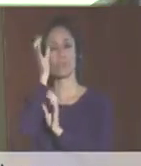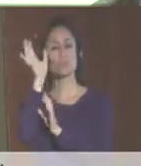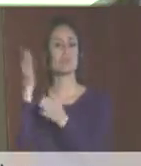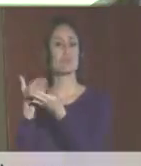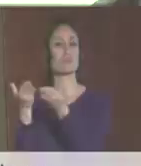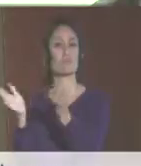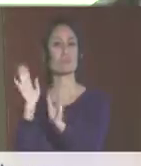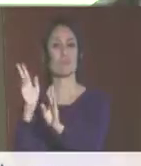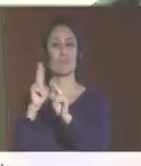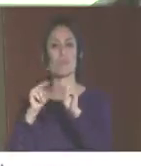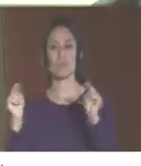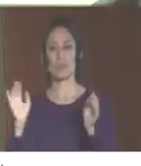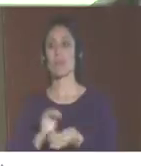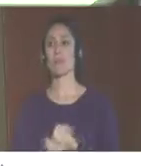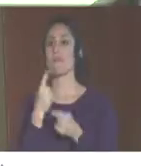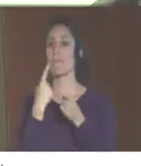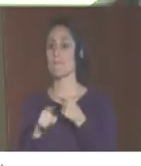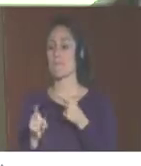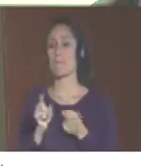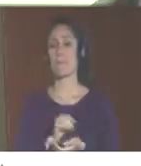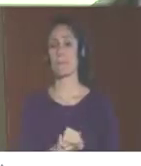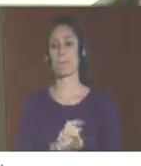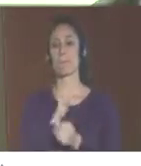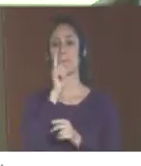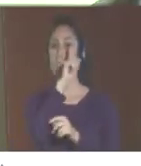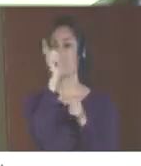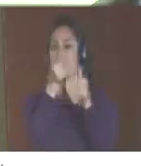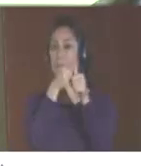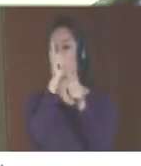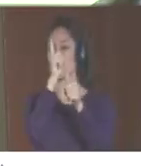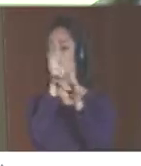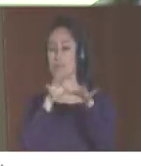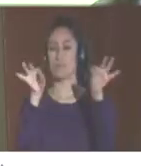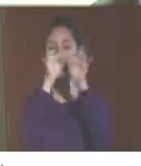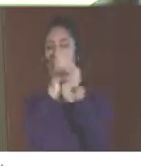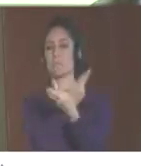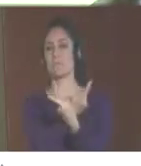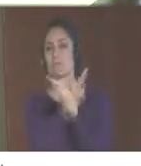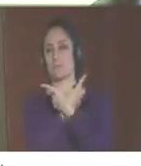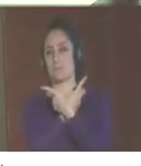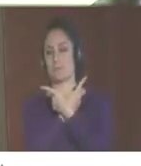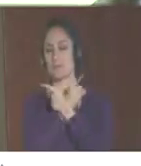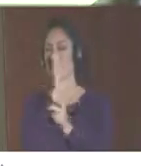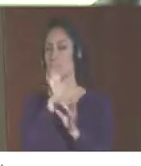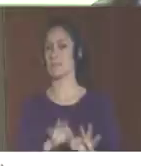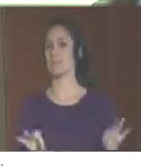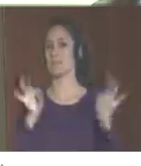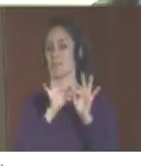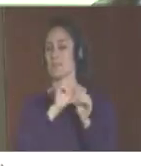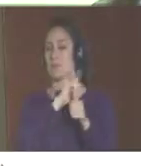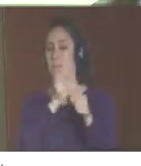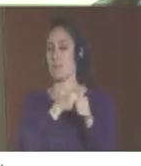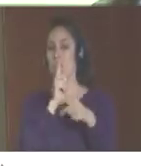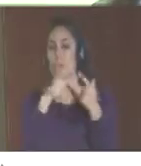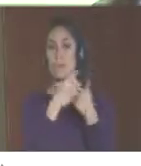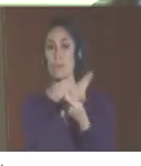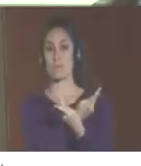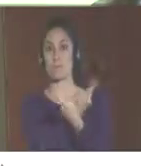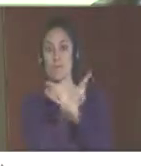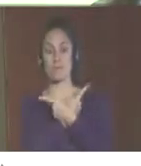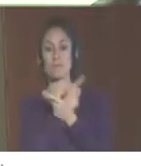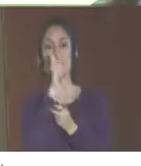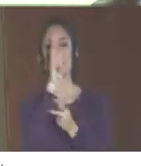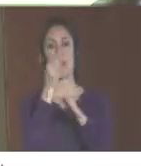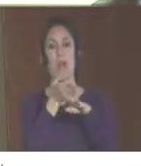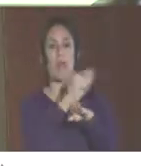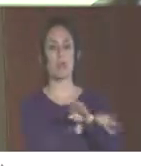and connotations when we are managing risk. But I think there are common elements. First of all, prevention. And that prevention has a